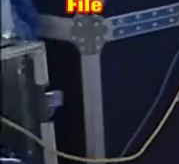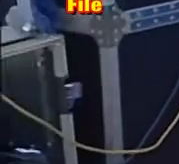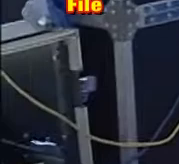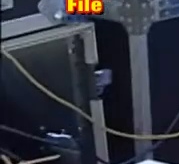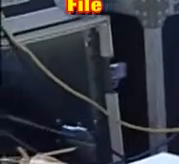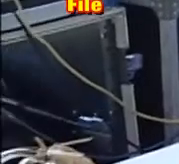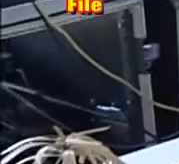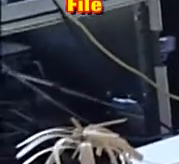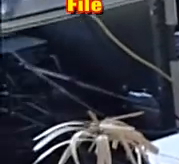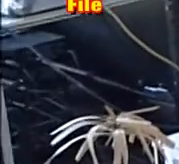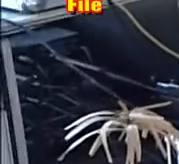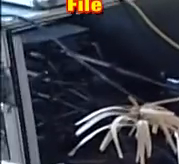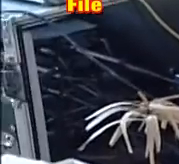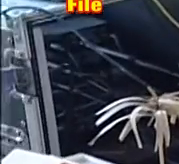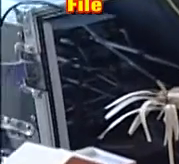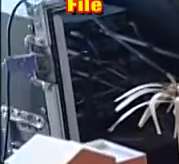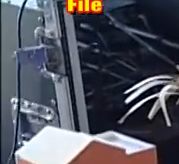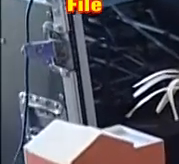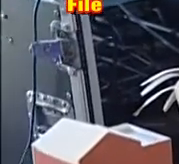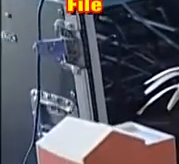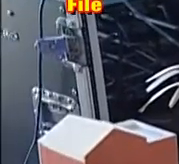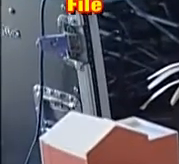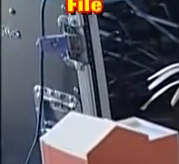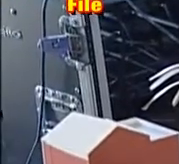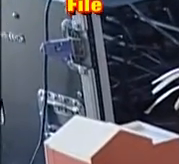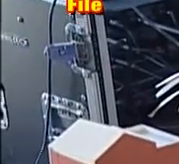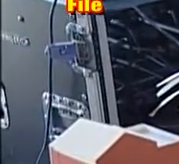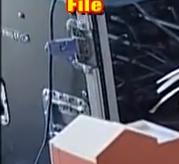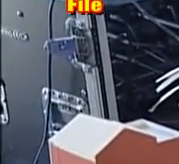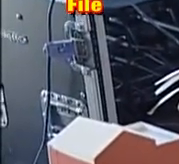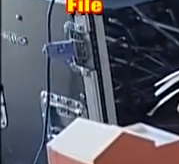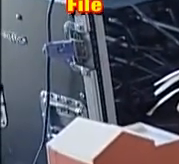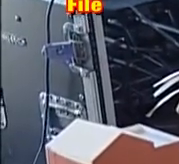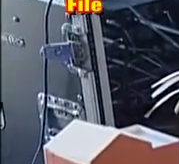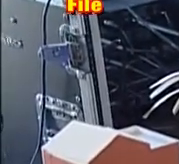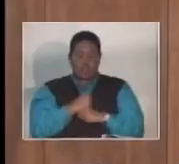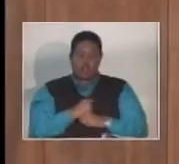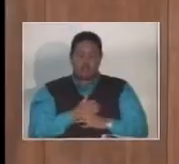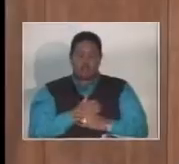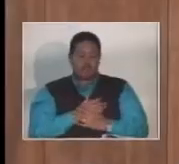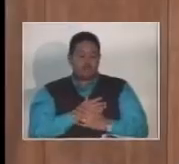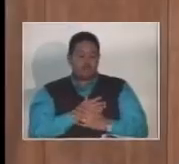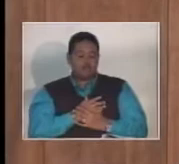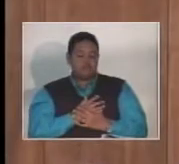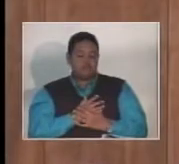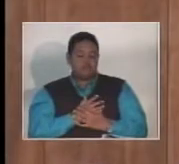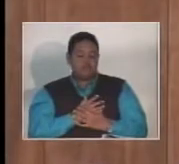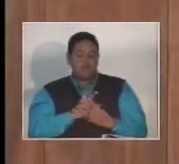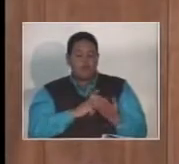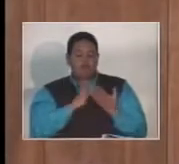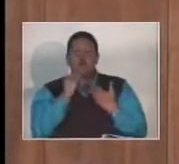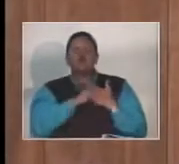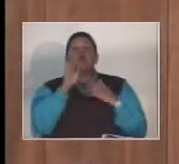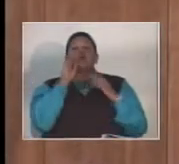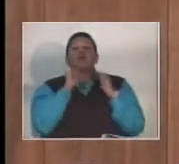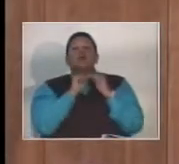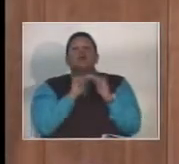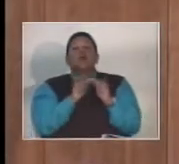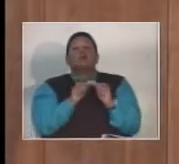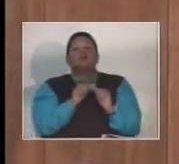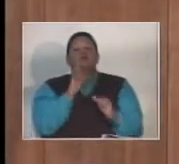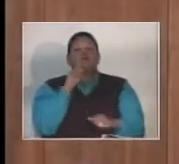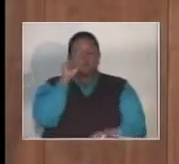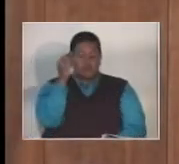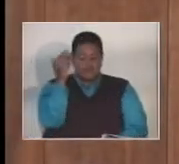of greenfield projects and plans to deliver over 1,000 more this fiscal year. Projects to be continued or initiated